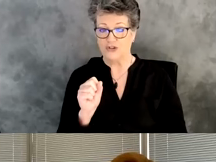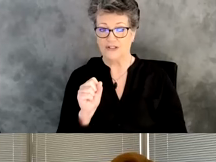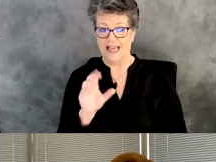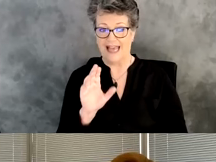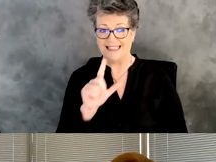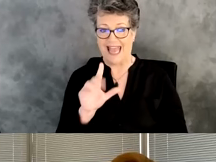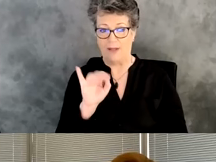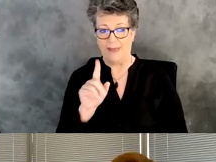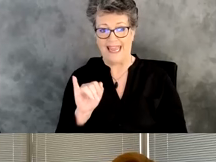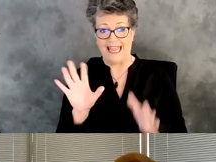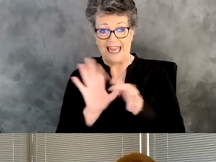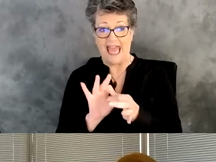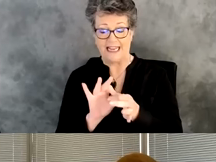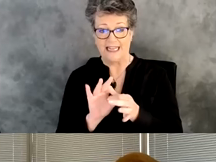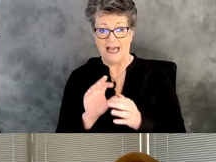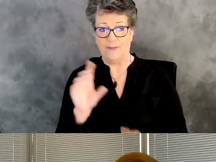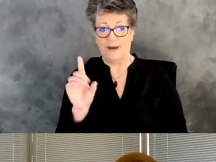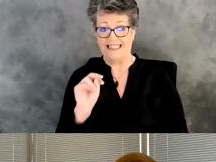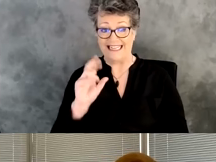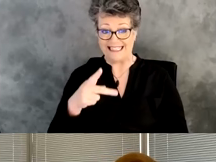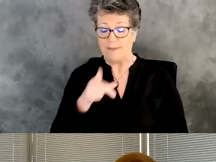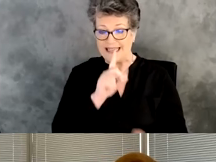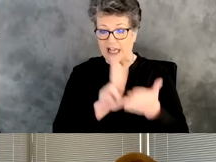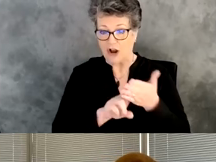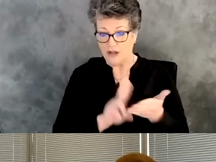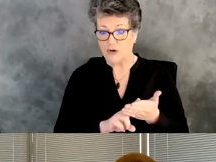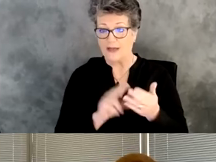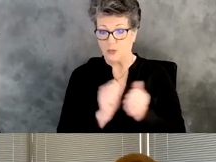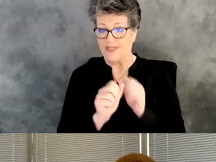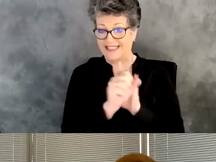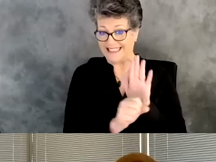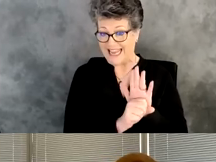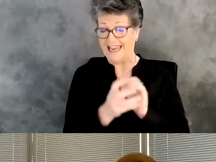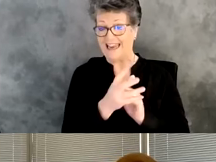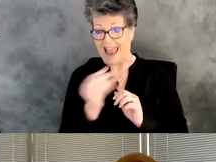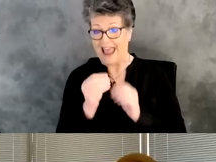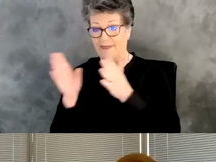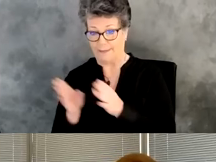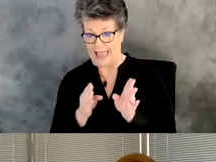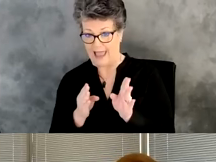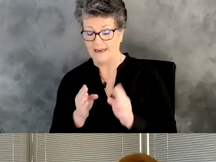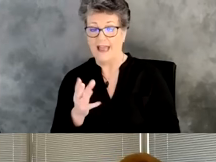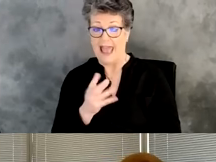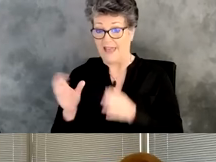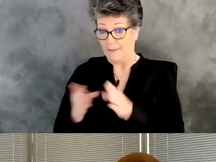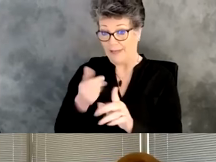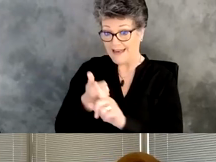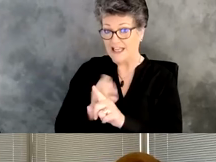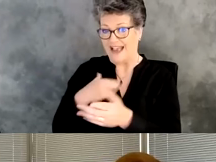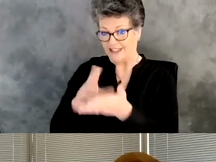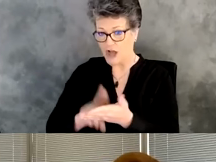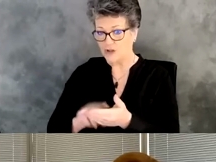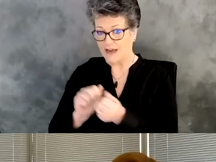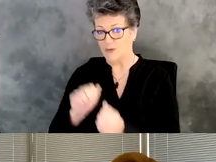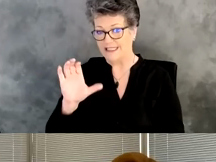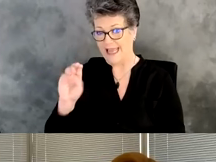CalMedi-Connect, but a DSNP is a contract between the state and the plan, and then the plan has a contract with CMS.